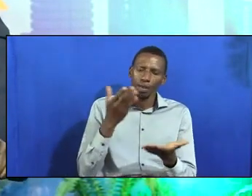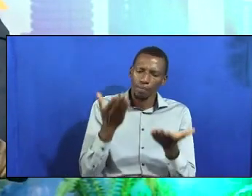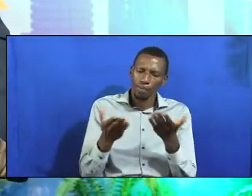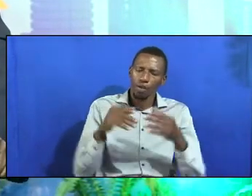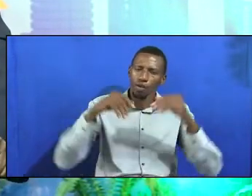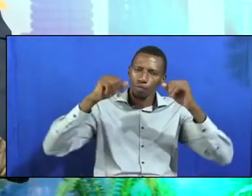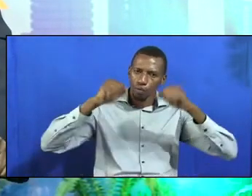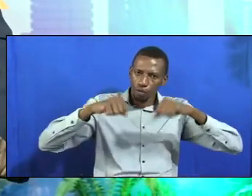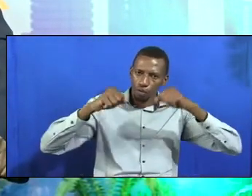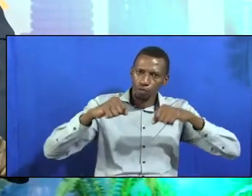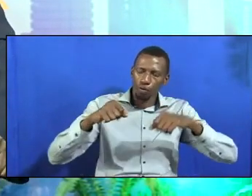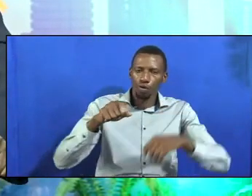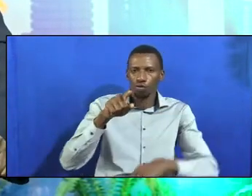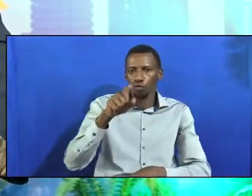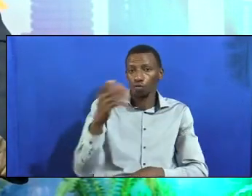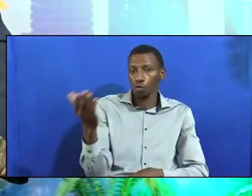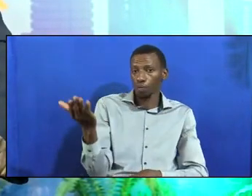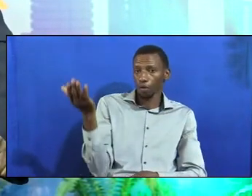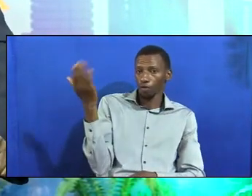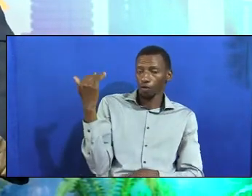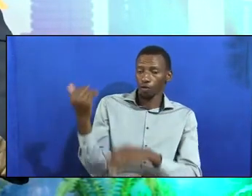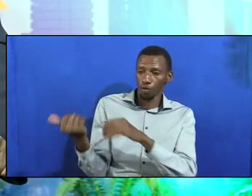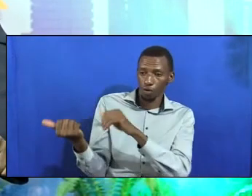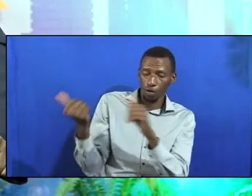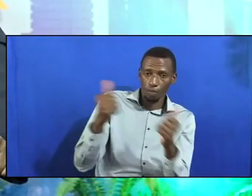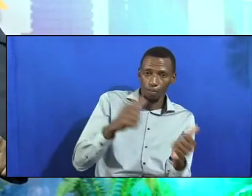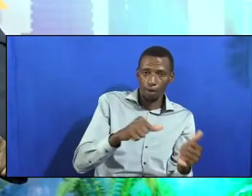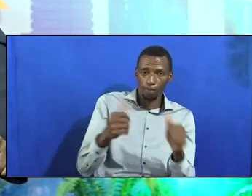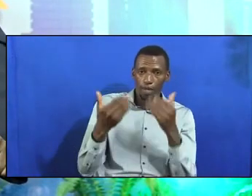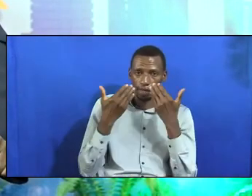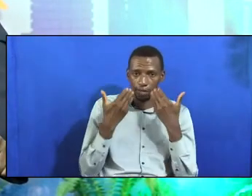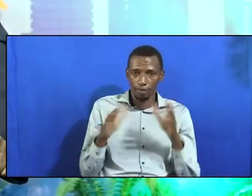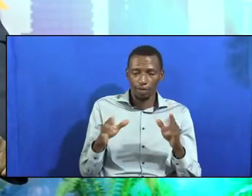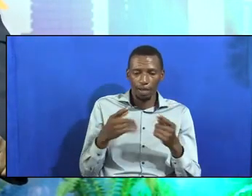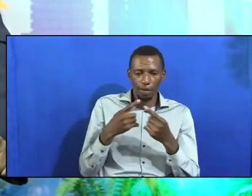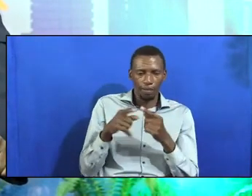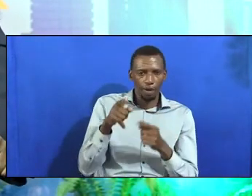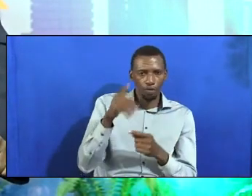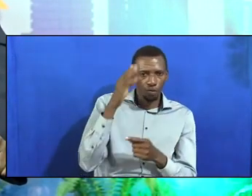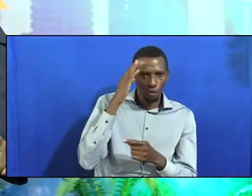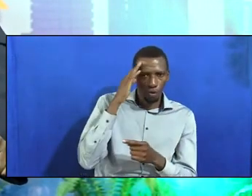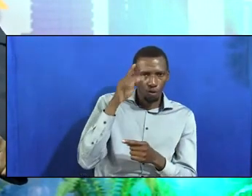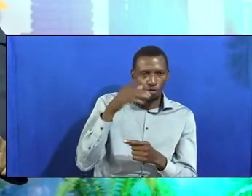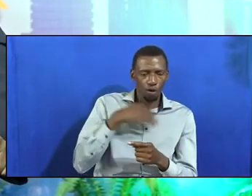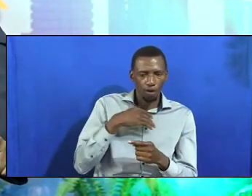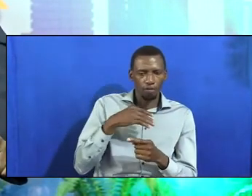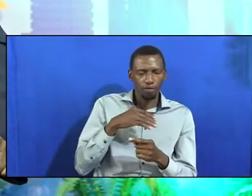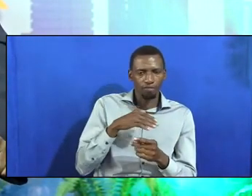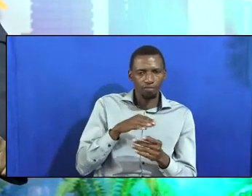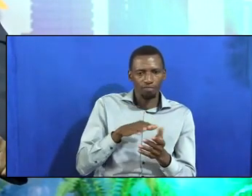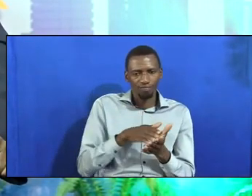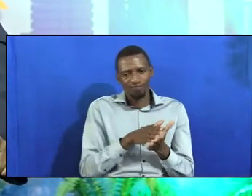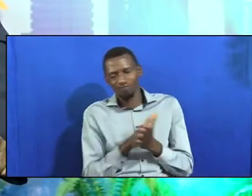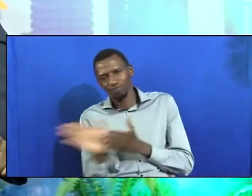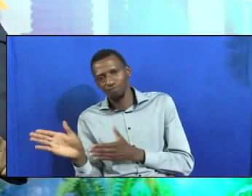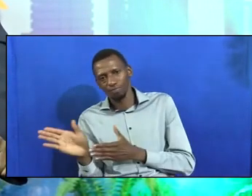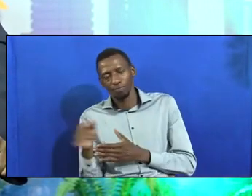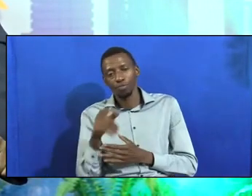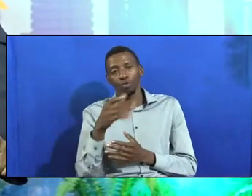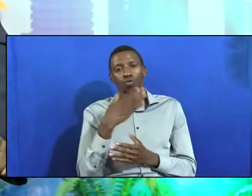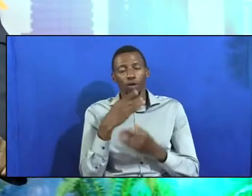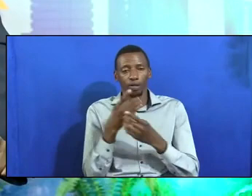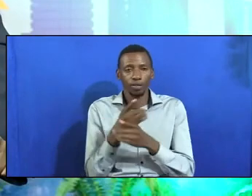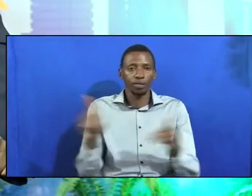possible you were once baptized, but you know you are backslidden, and you want deliverance. And